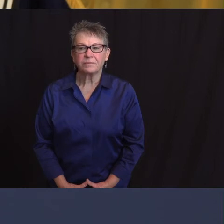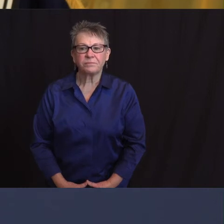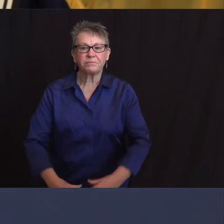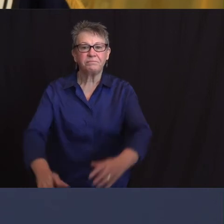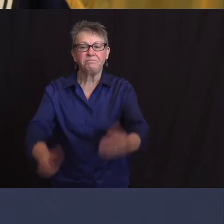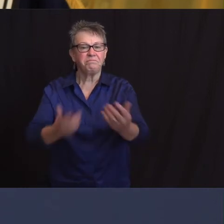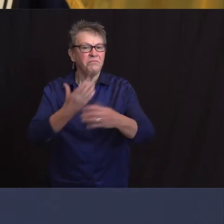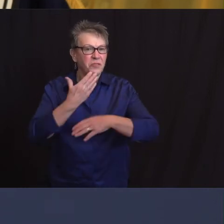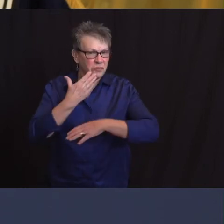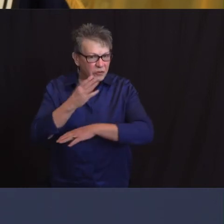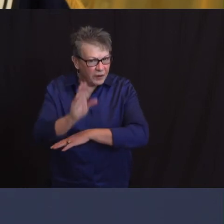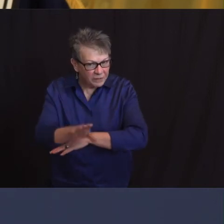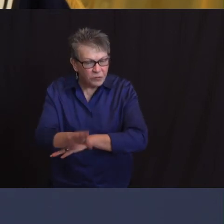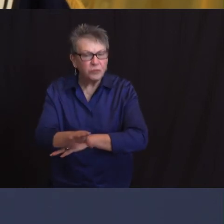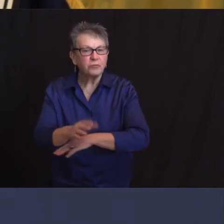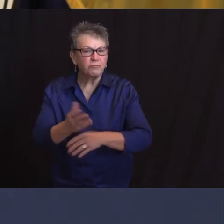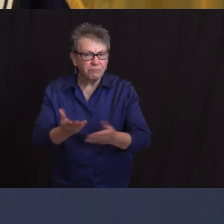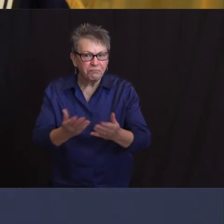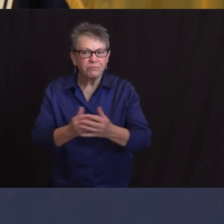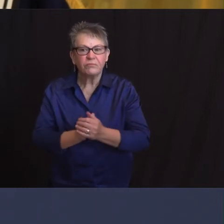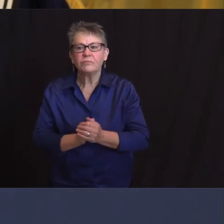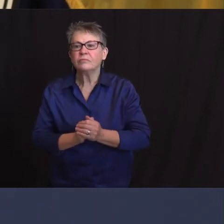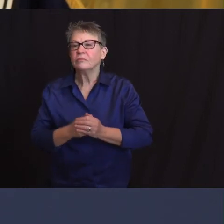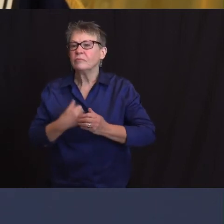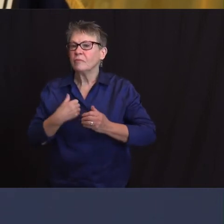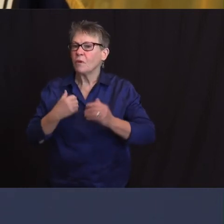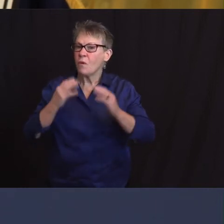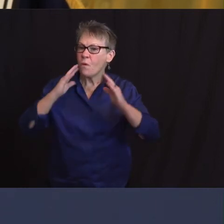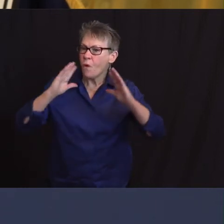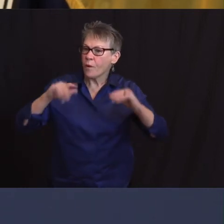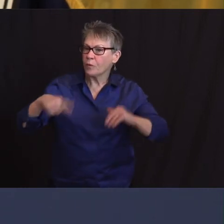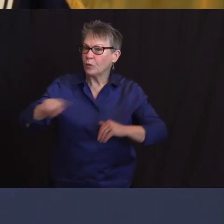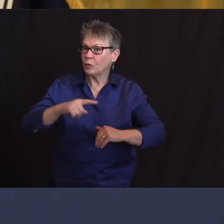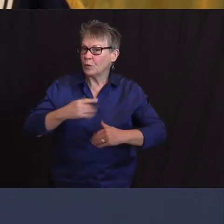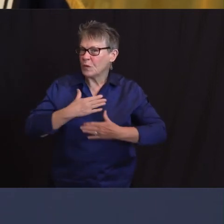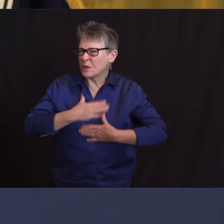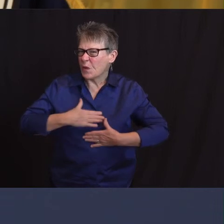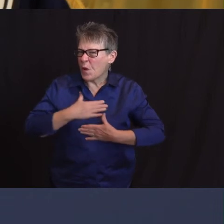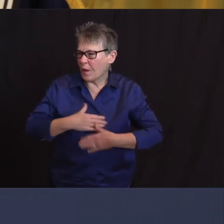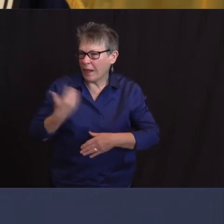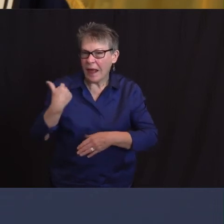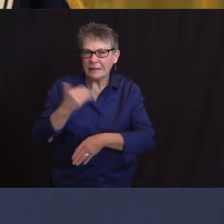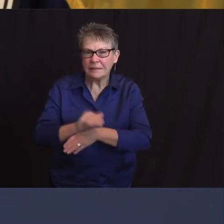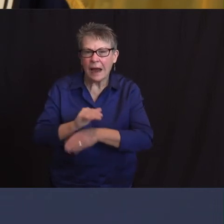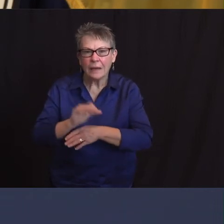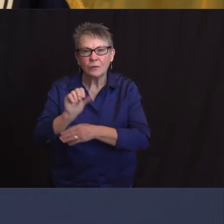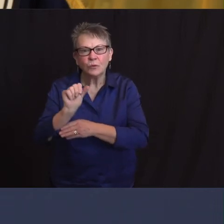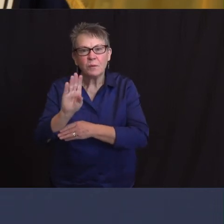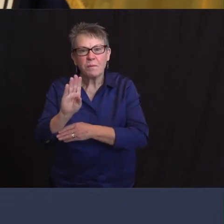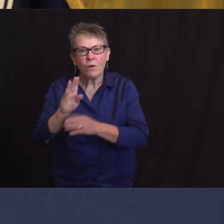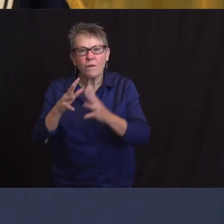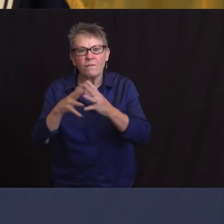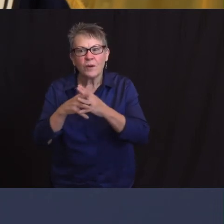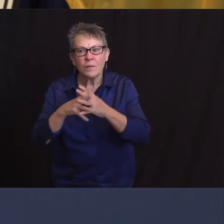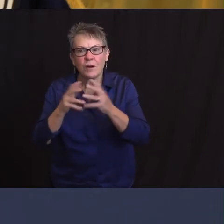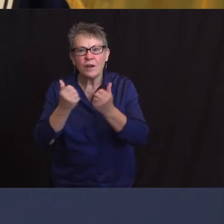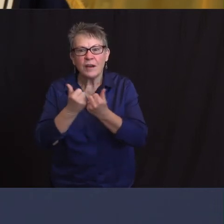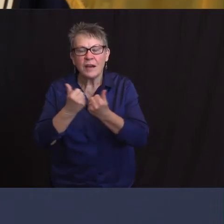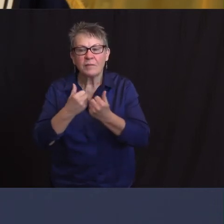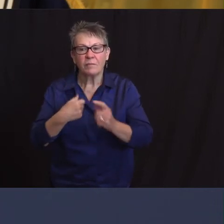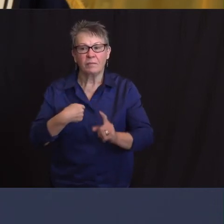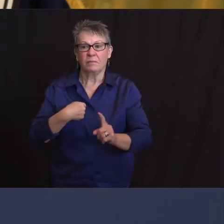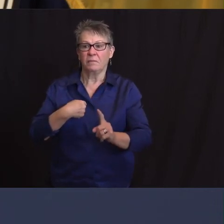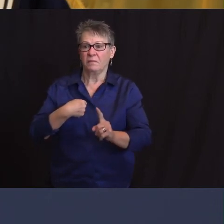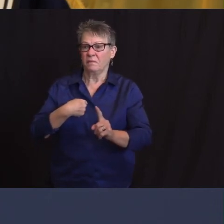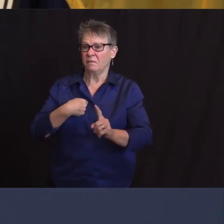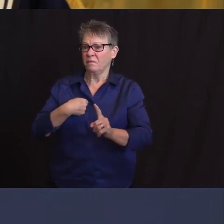Good afternoon, everyone. I hope everybody enjoyed the Super Bowl last night. I didn't see that one coming, I have to say. That was not the game I